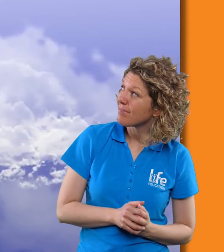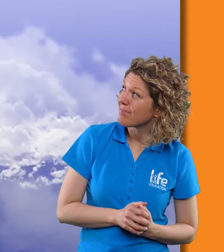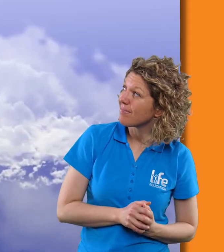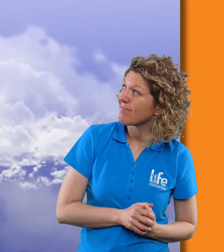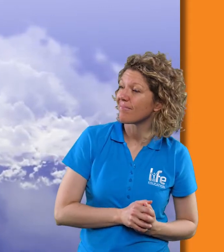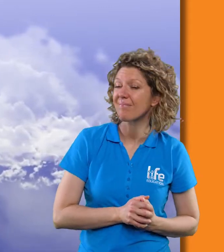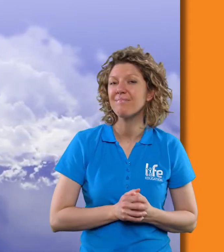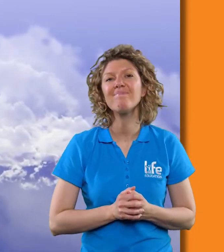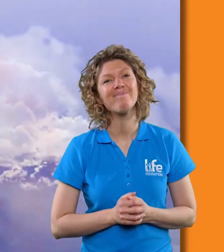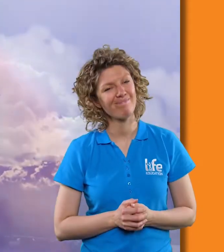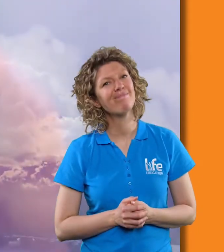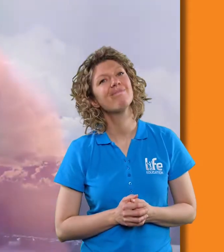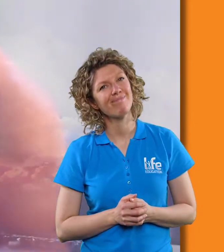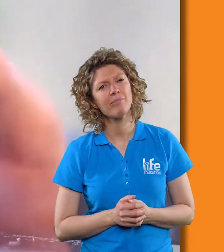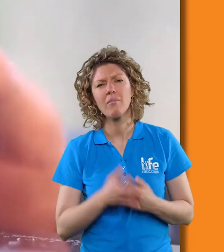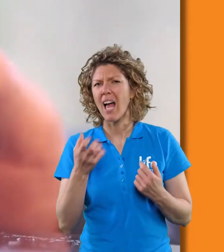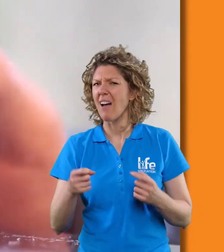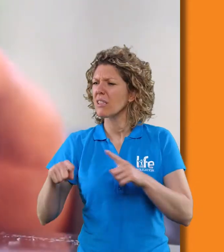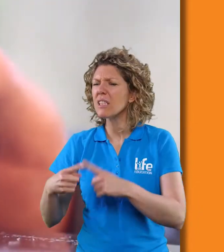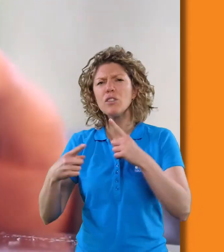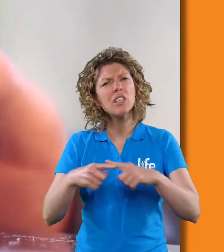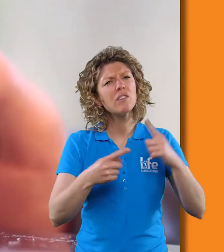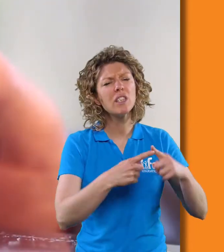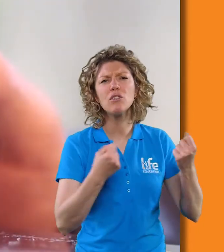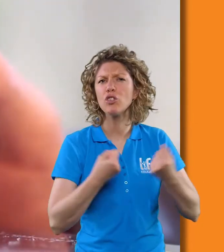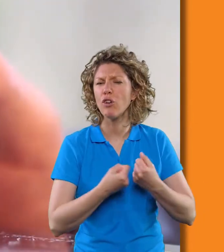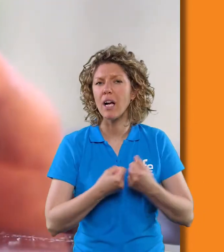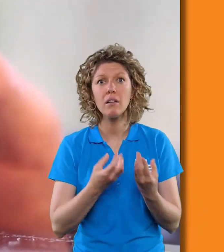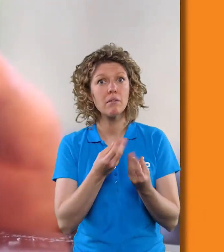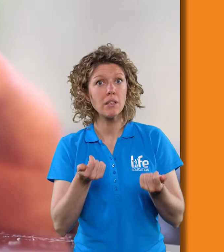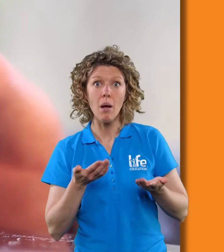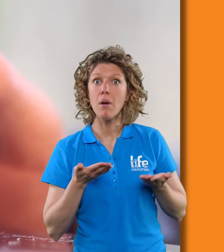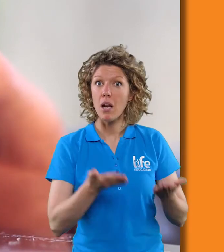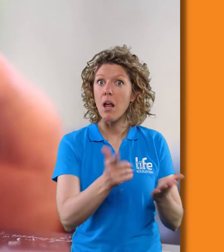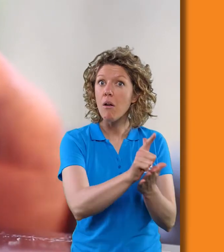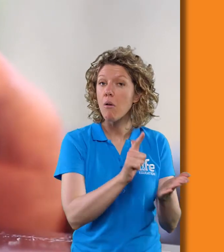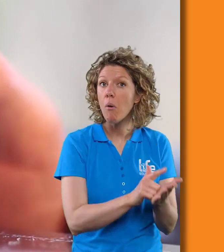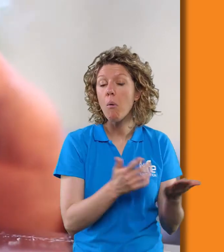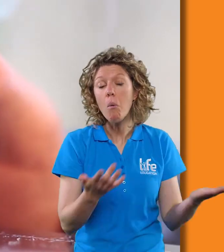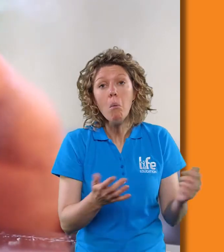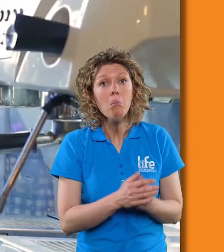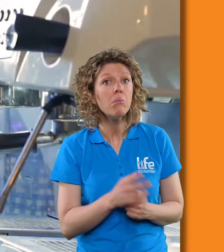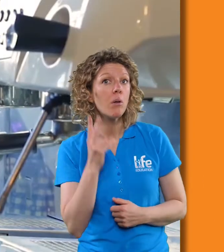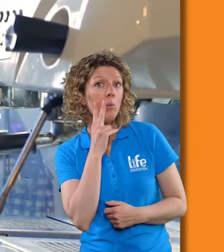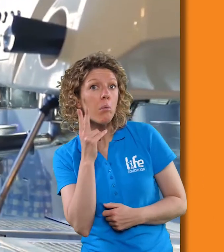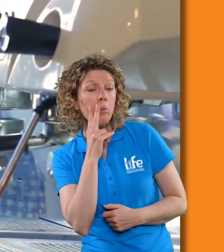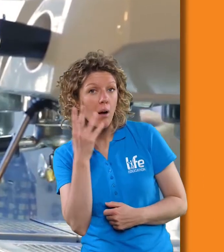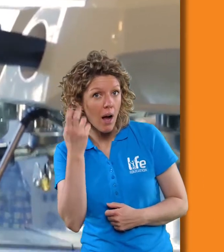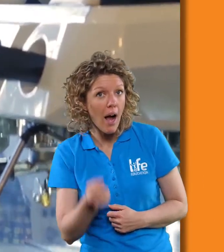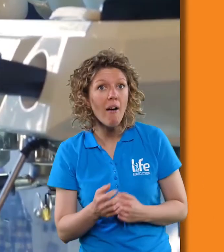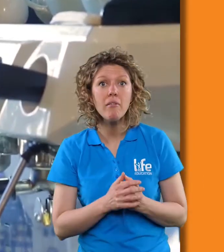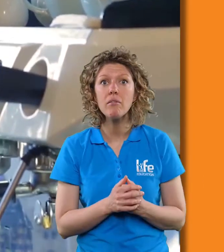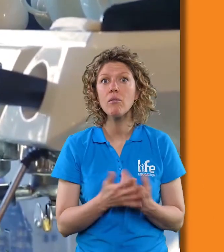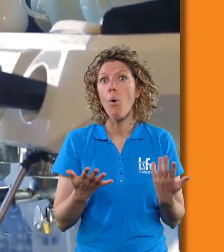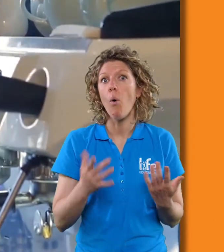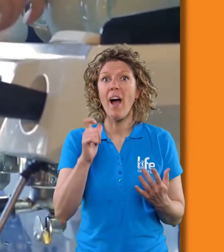Stimulants come in many forms. Some are legal and in common use, such as nicotine in cigarettes, and caffeine found in